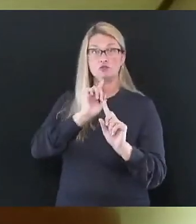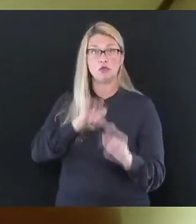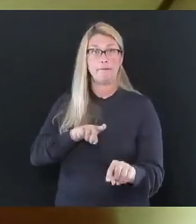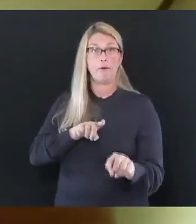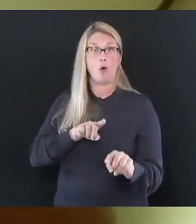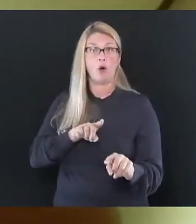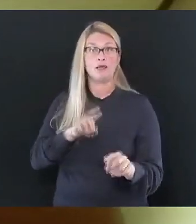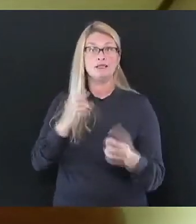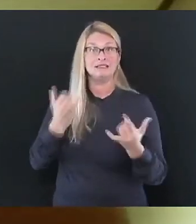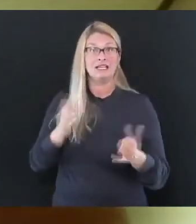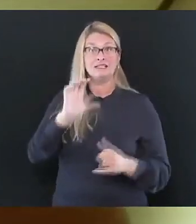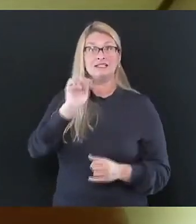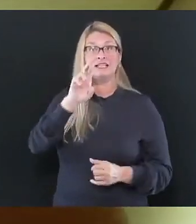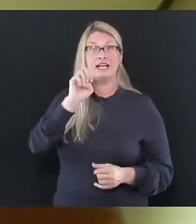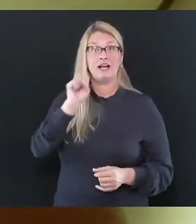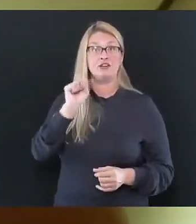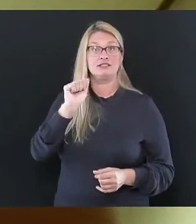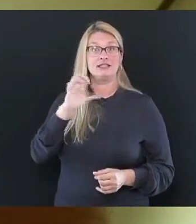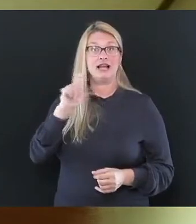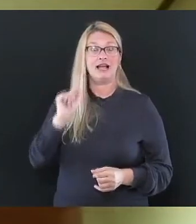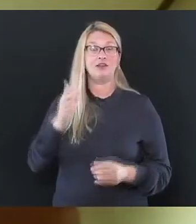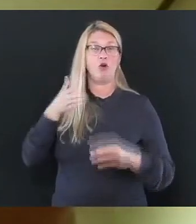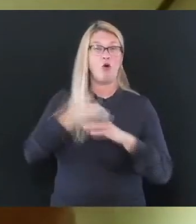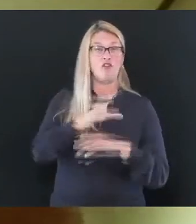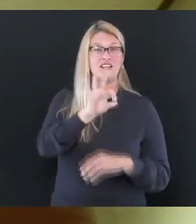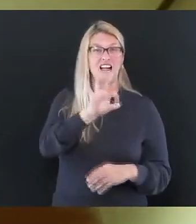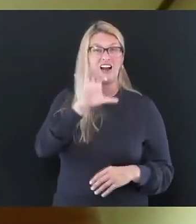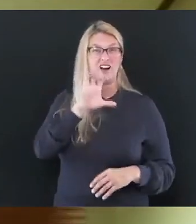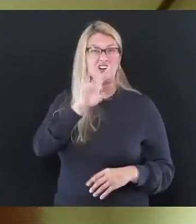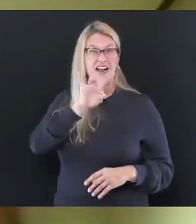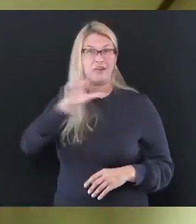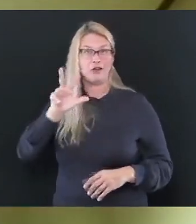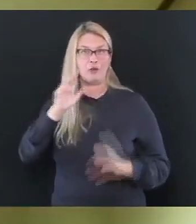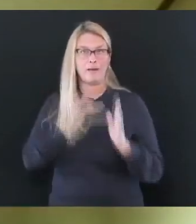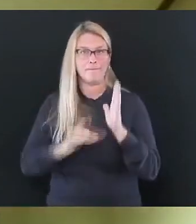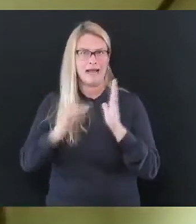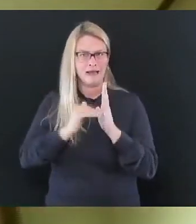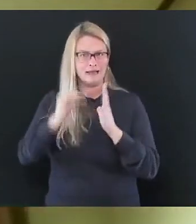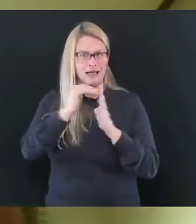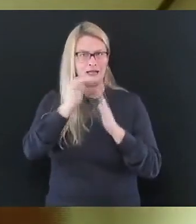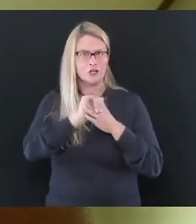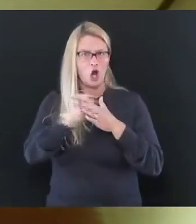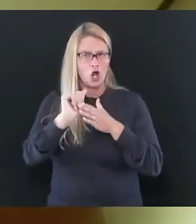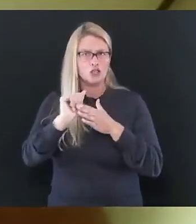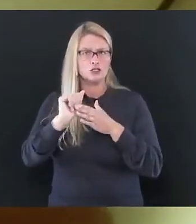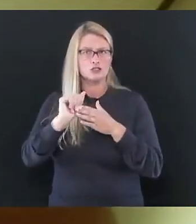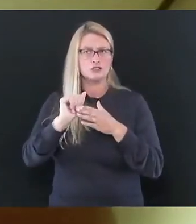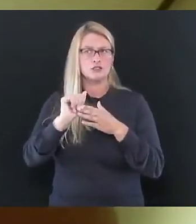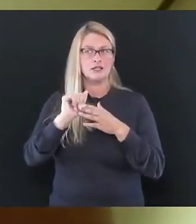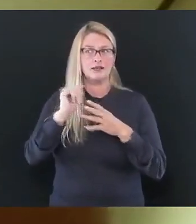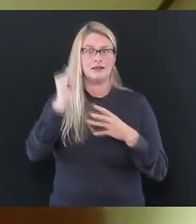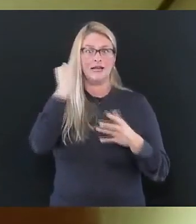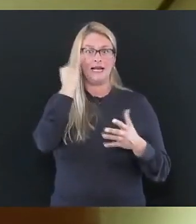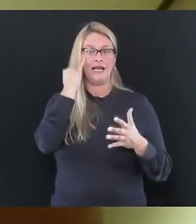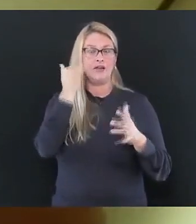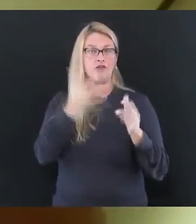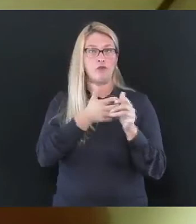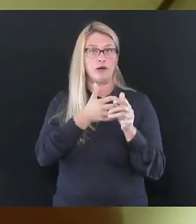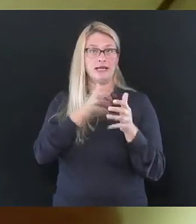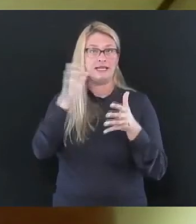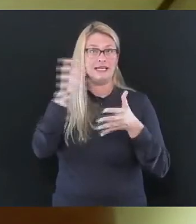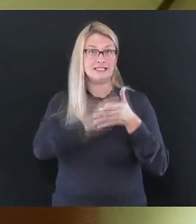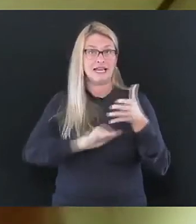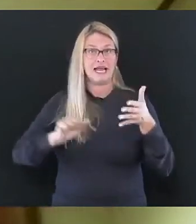is over $983 million. So even if you back out the money that we've parked for